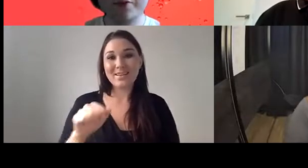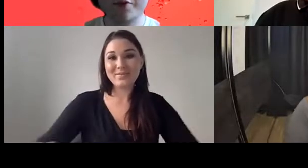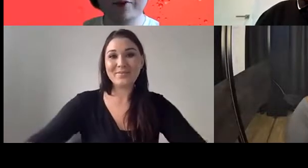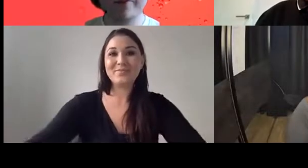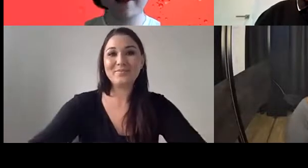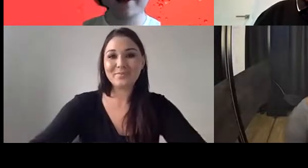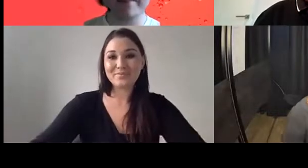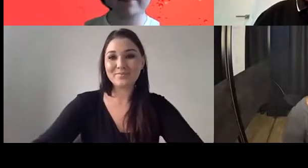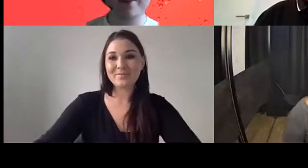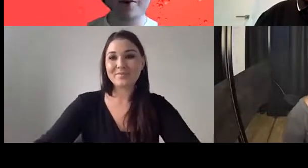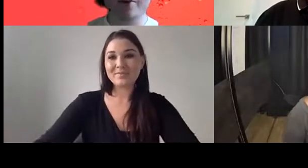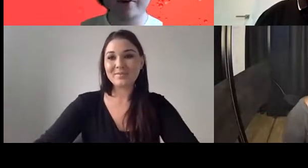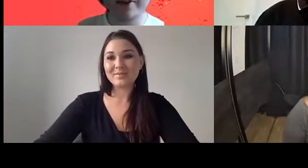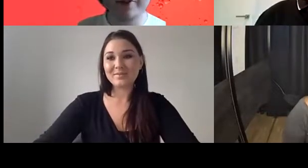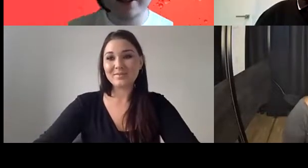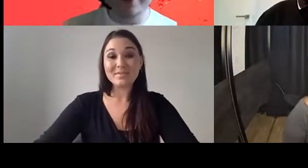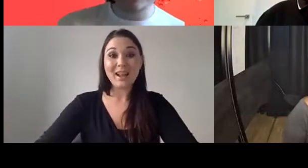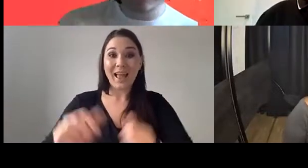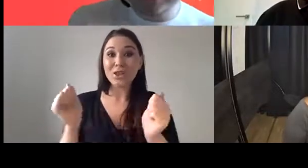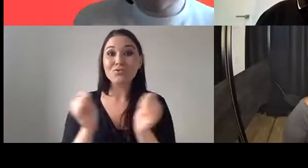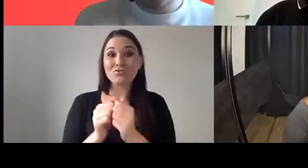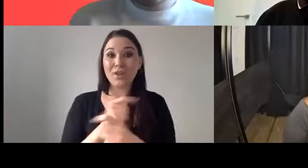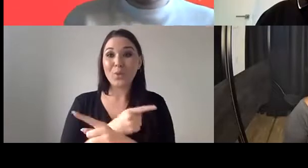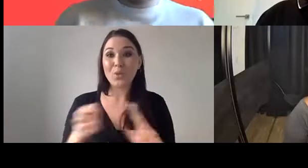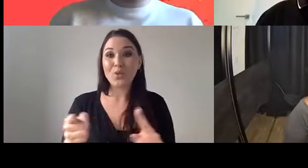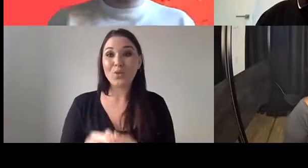Yeah, for sure. No, I agree with you there, Jesse. It's